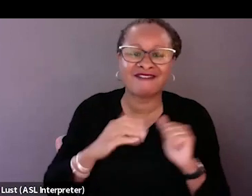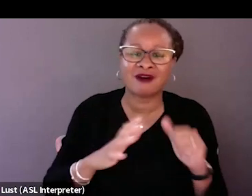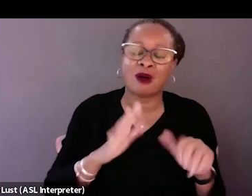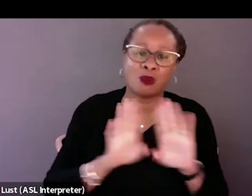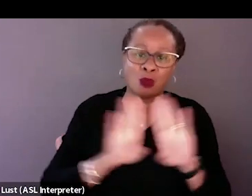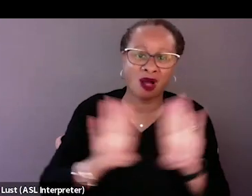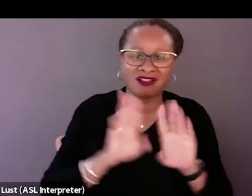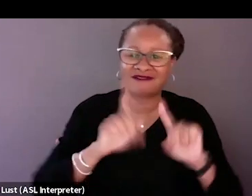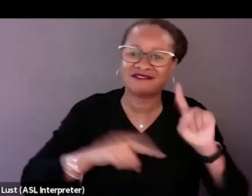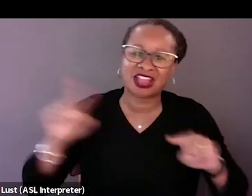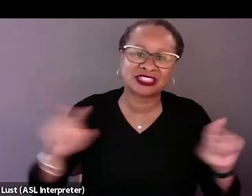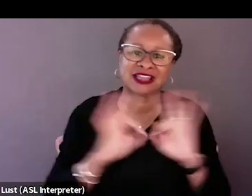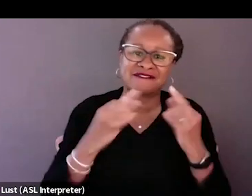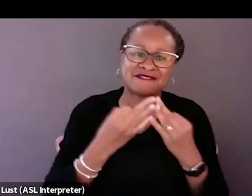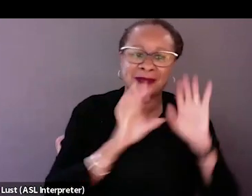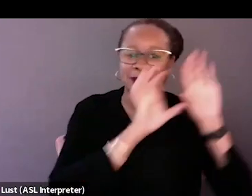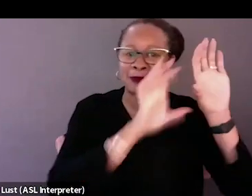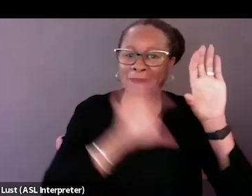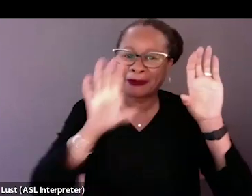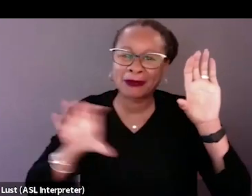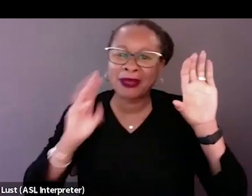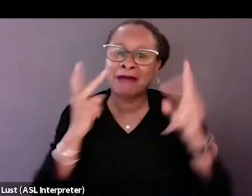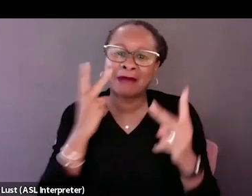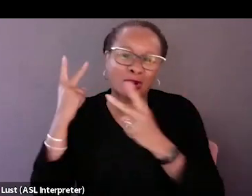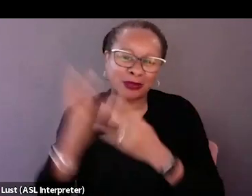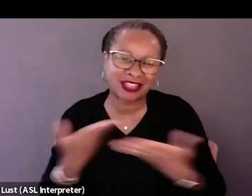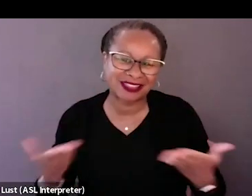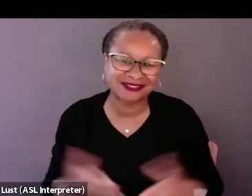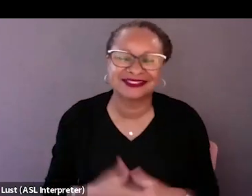various family ephemera. Thank you for coming.